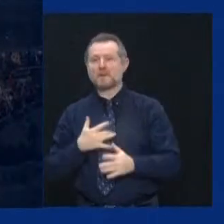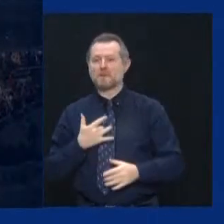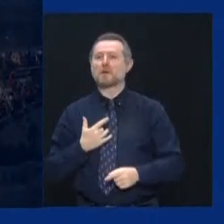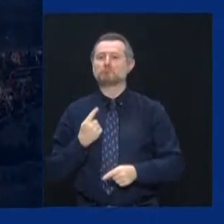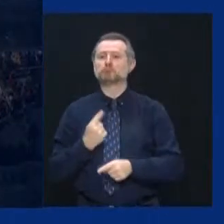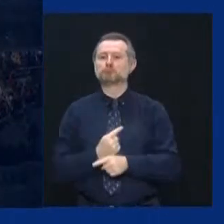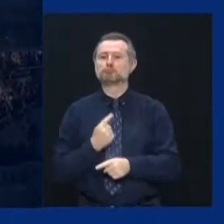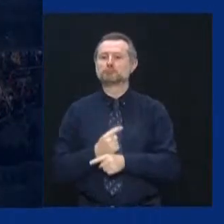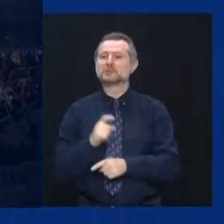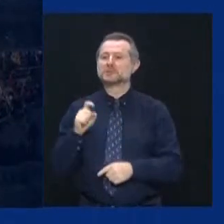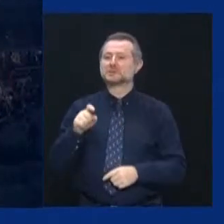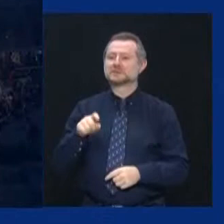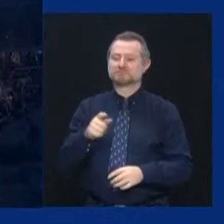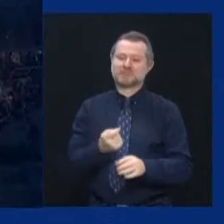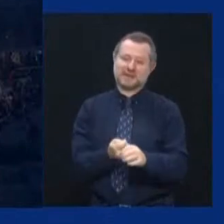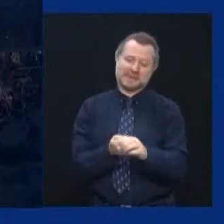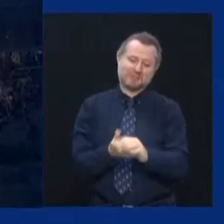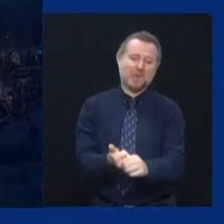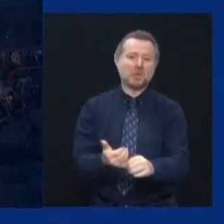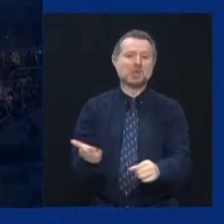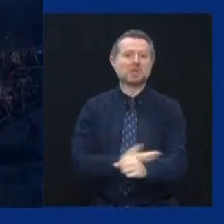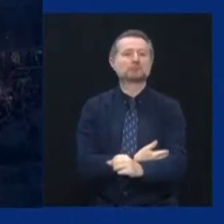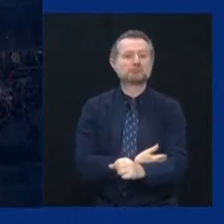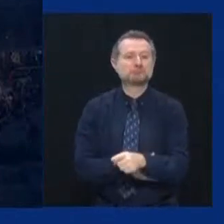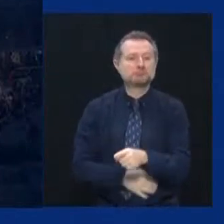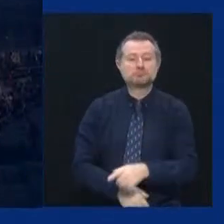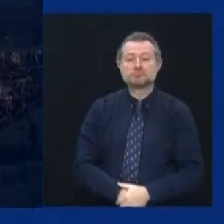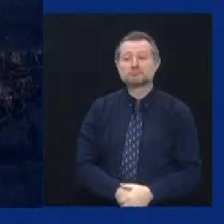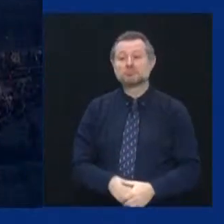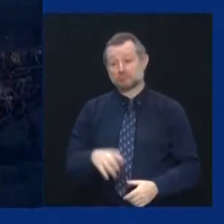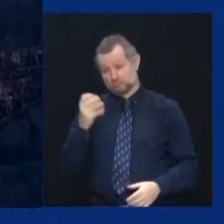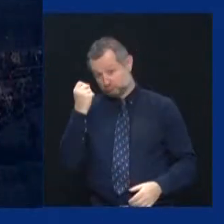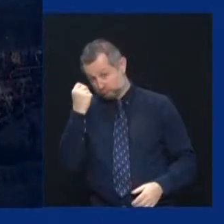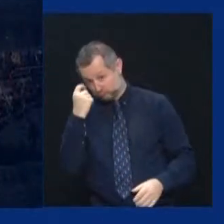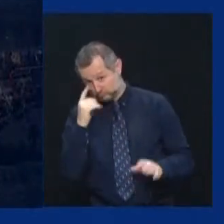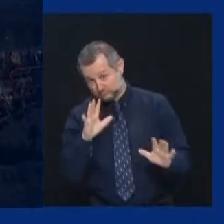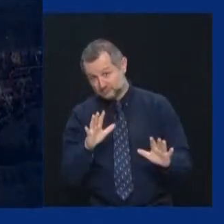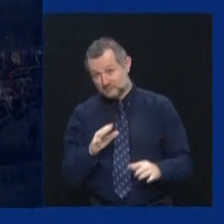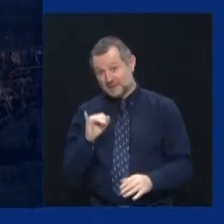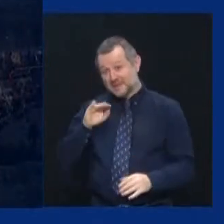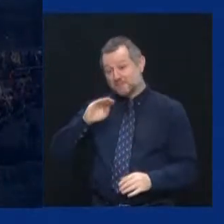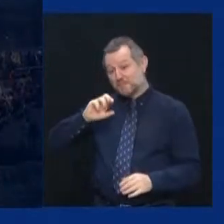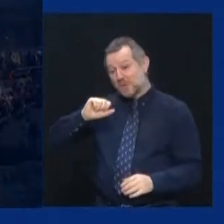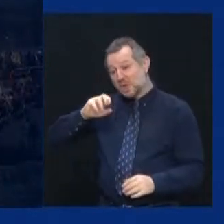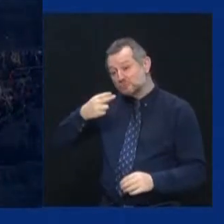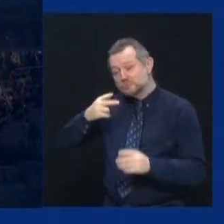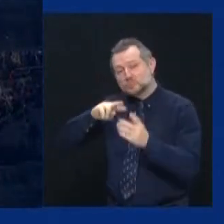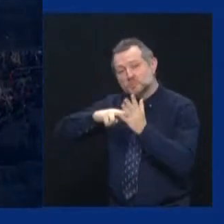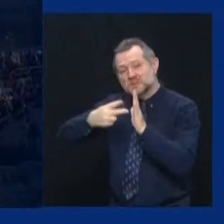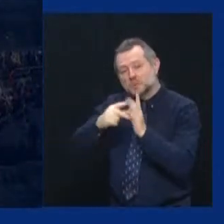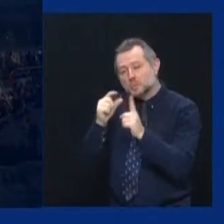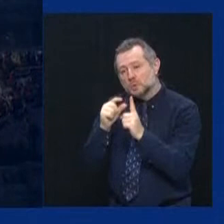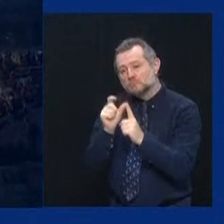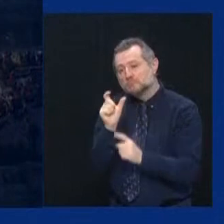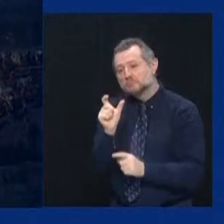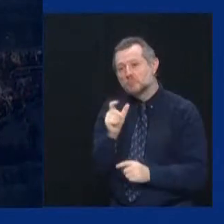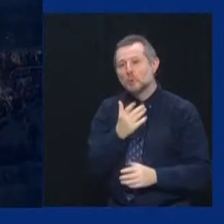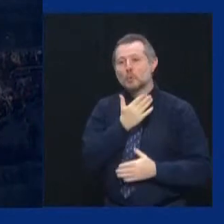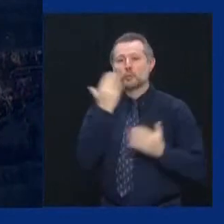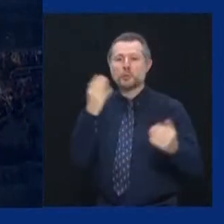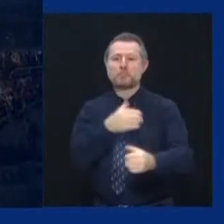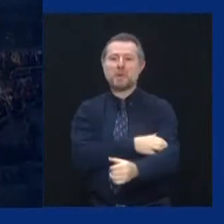appropriate. By the way, impeachment also means the president doesn't have the power to